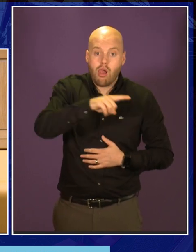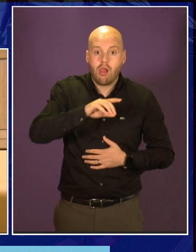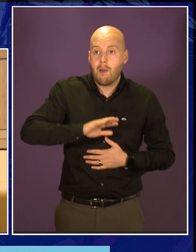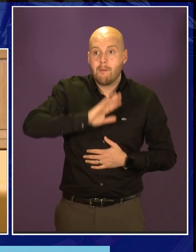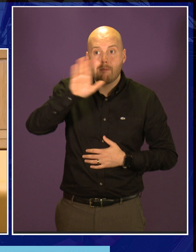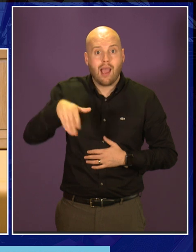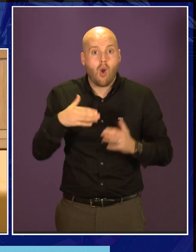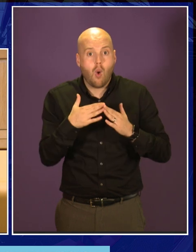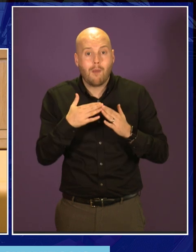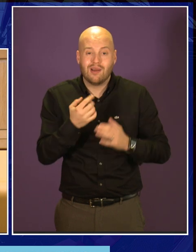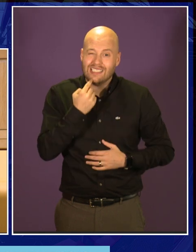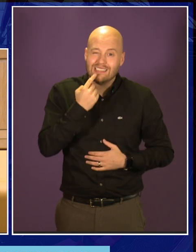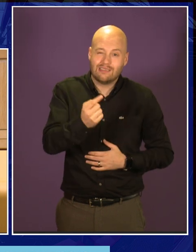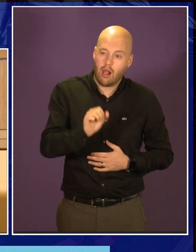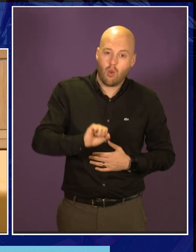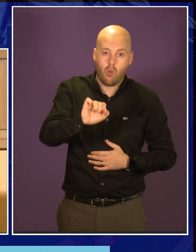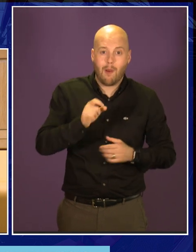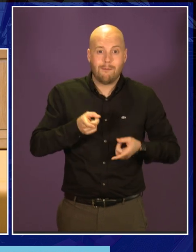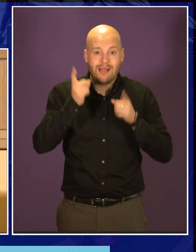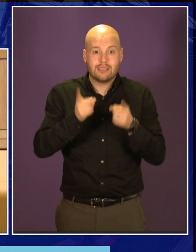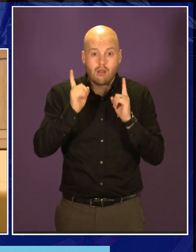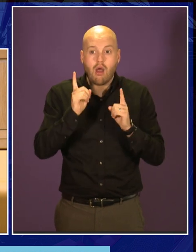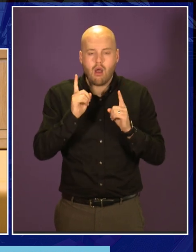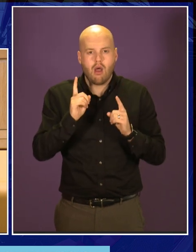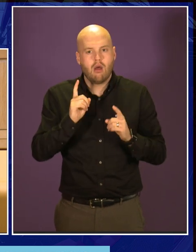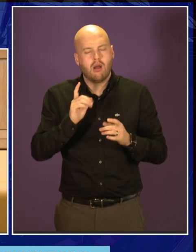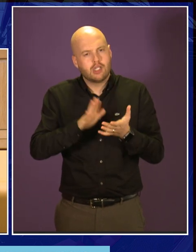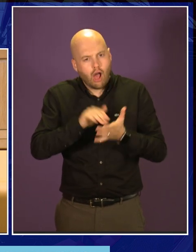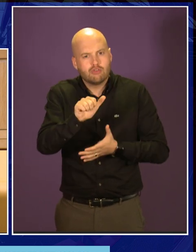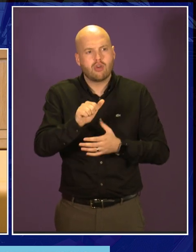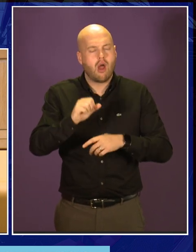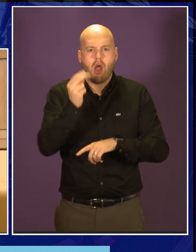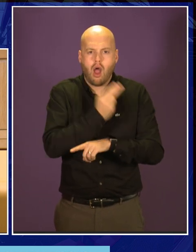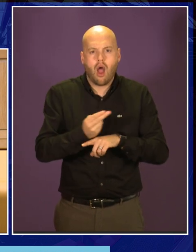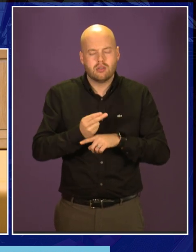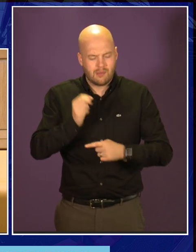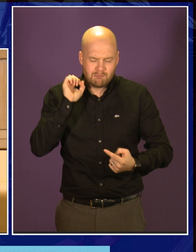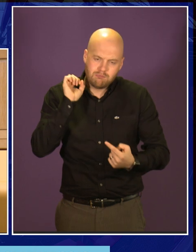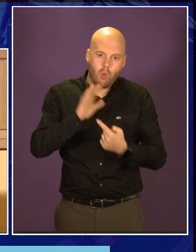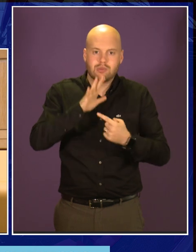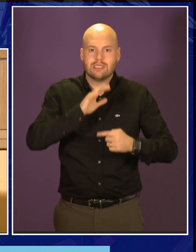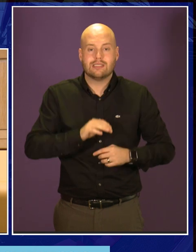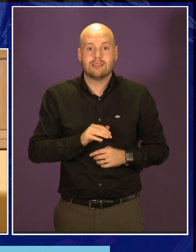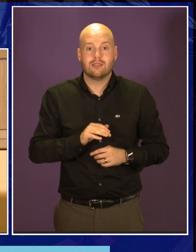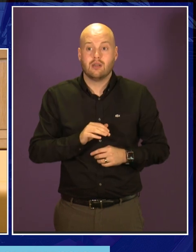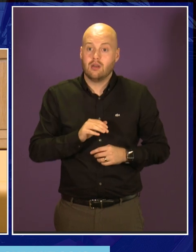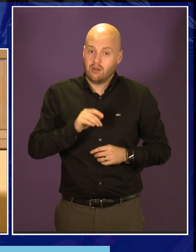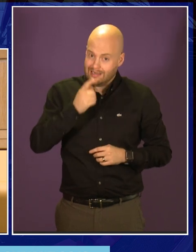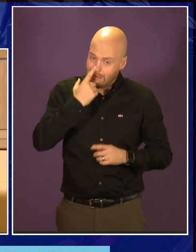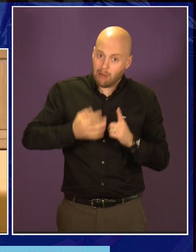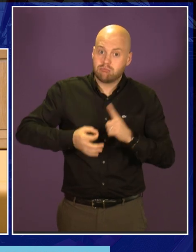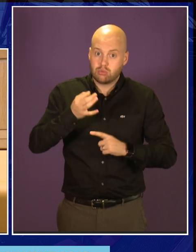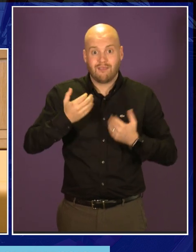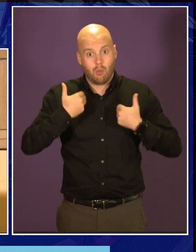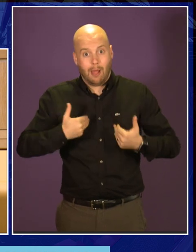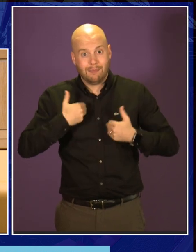tell our ministers of health how important culture and art are to the well-being of the people.